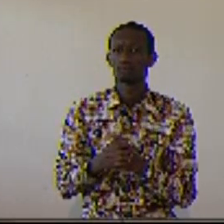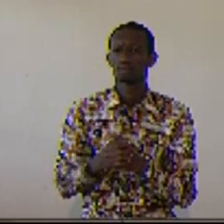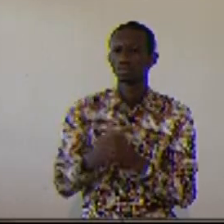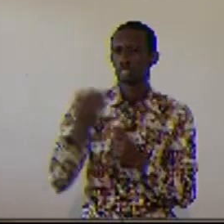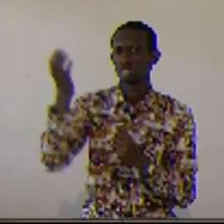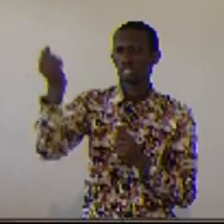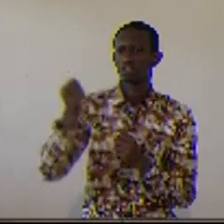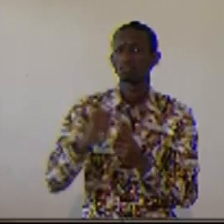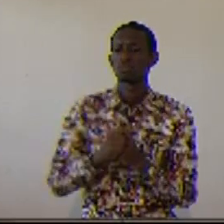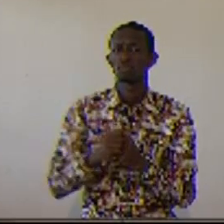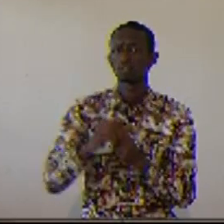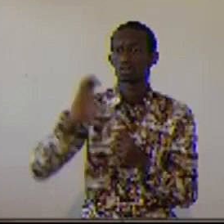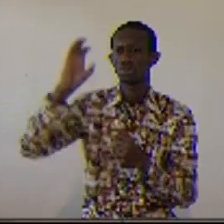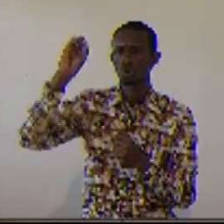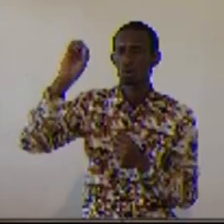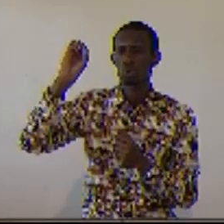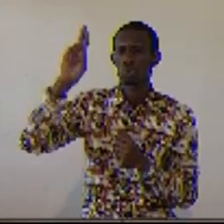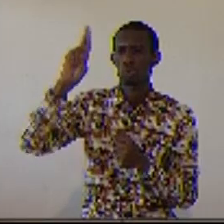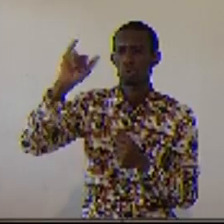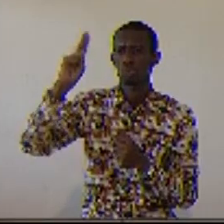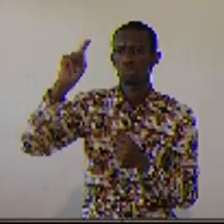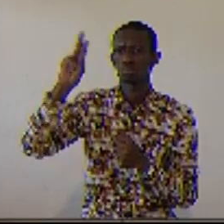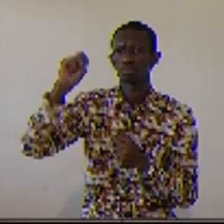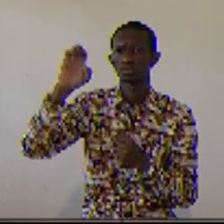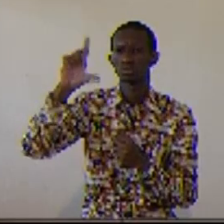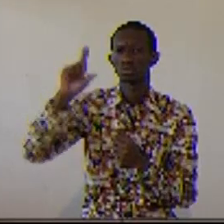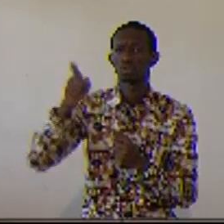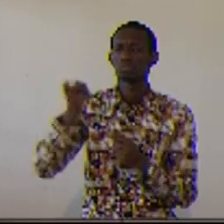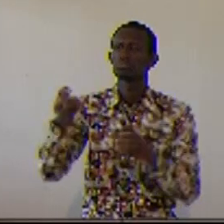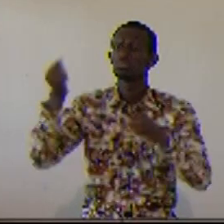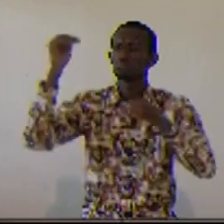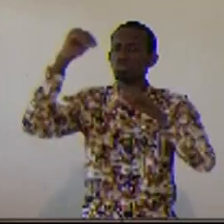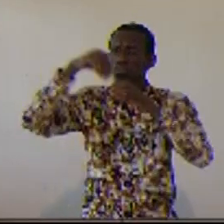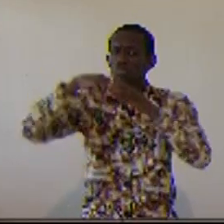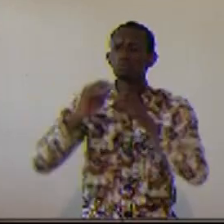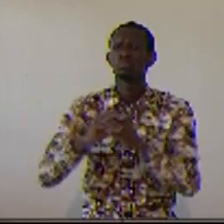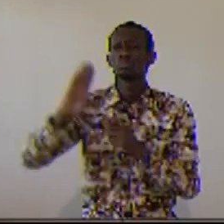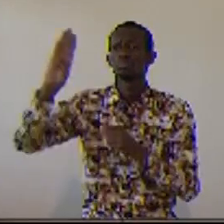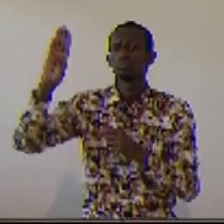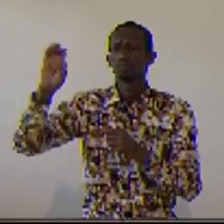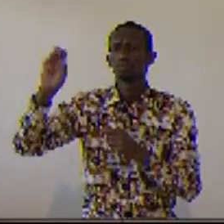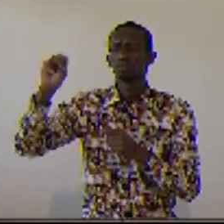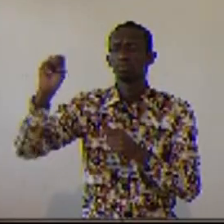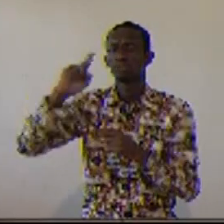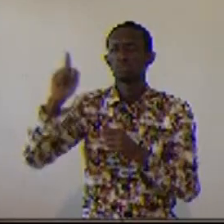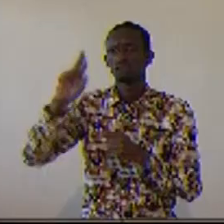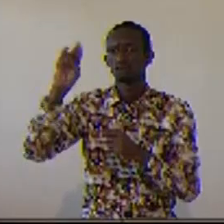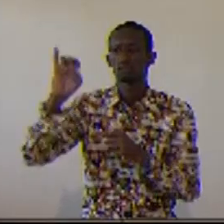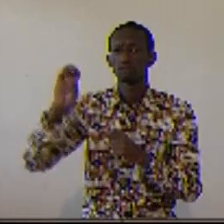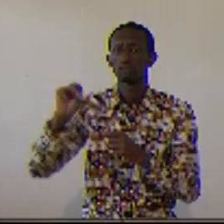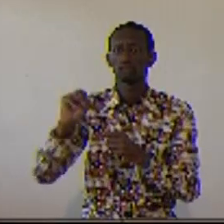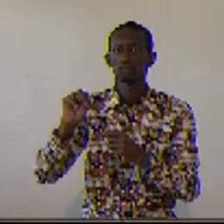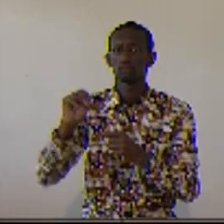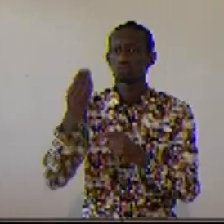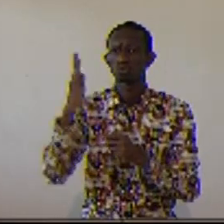orbitals here in the oxygen, it will also be entering into the benzene ring. So if it enters into the benzene